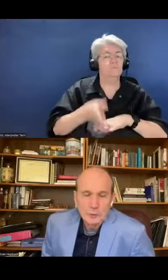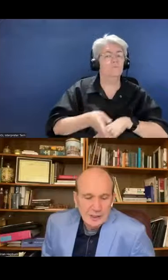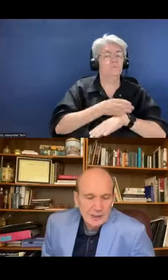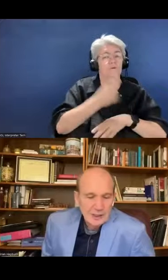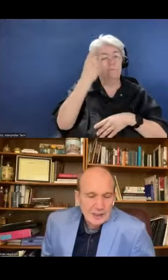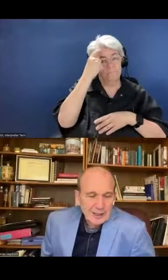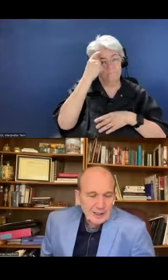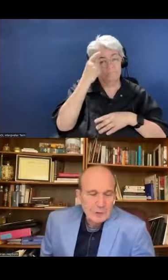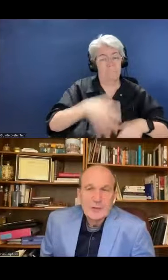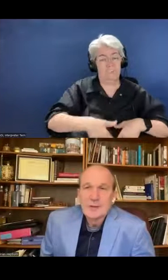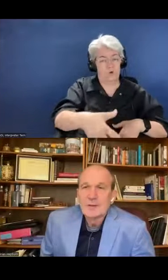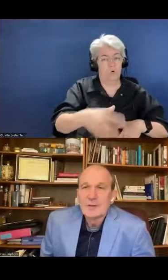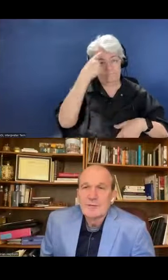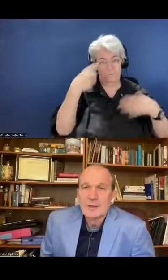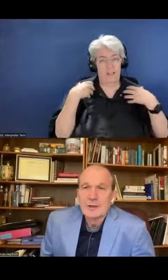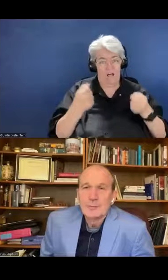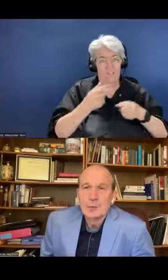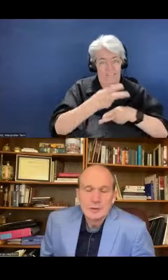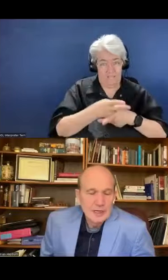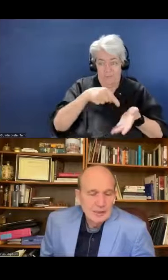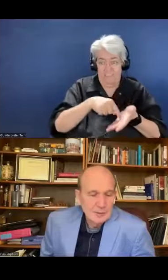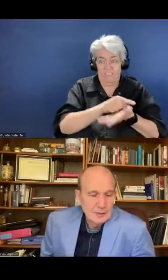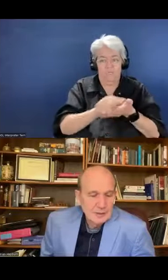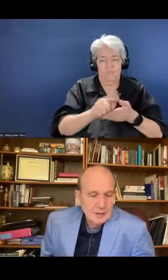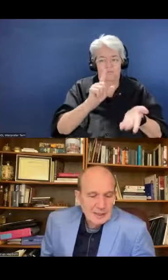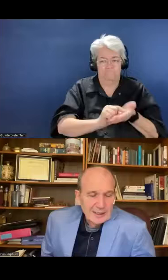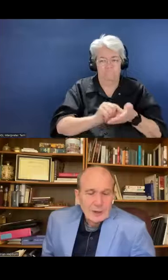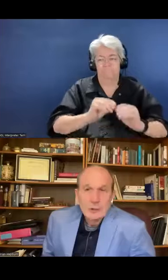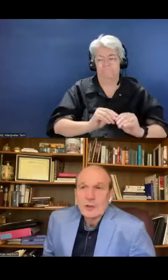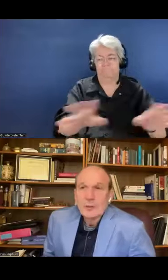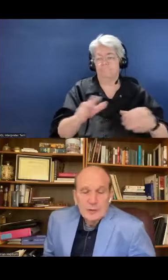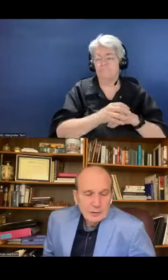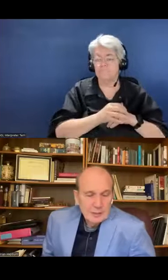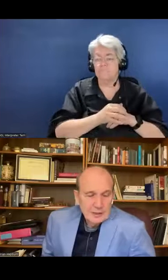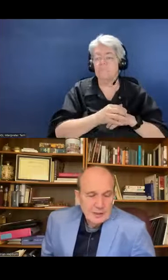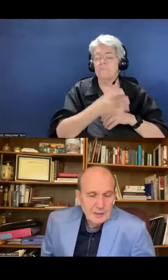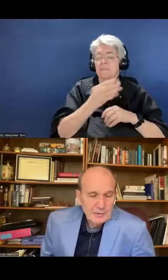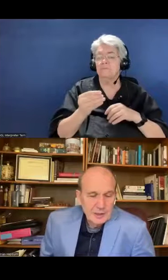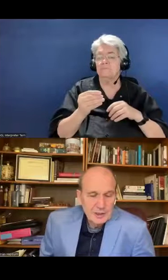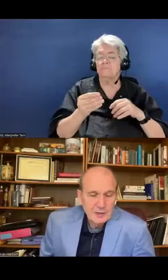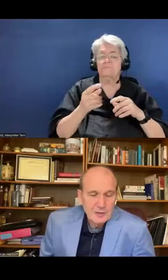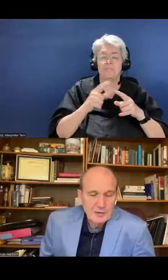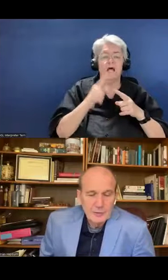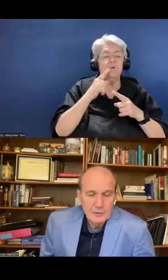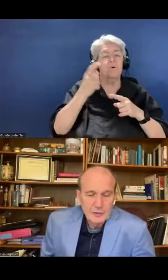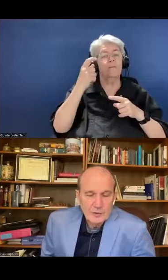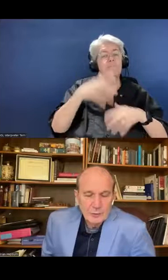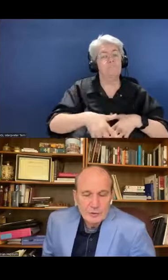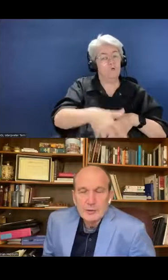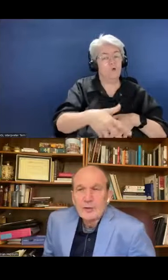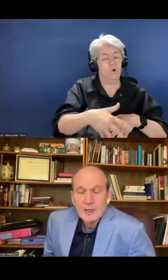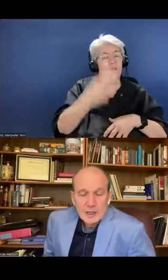out this week. We think this is a very important document. We know that maternal mental health conditions, substance